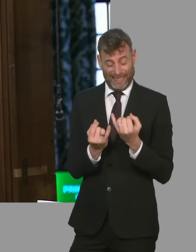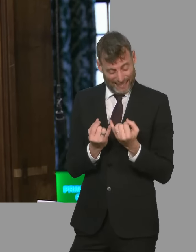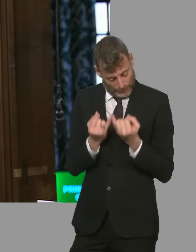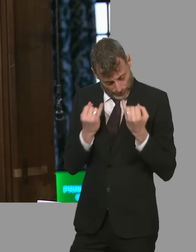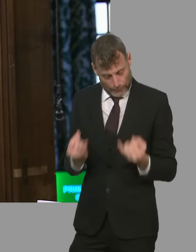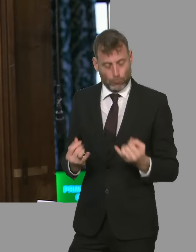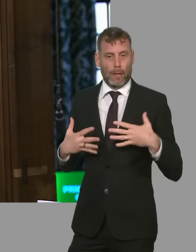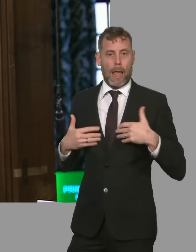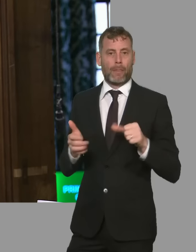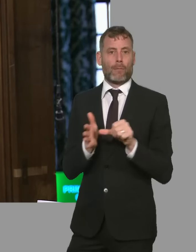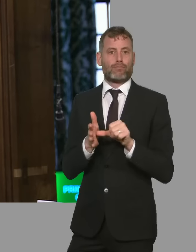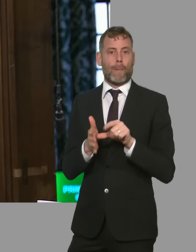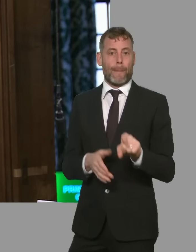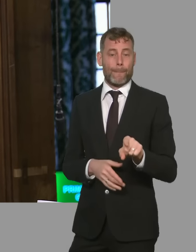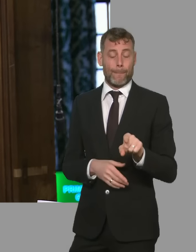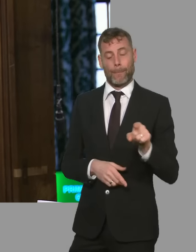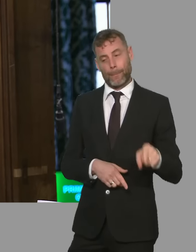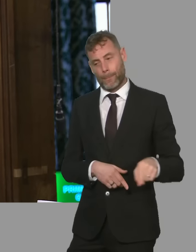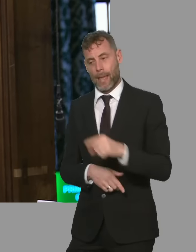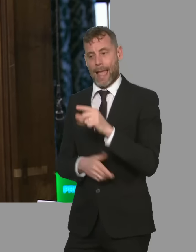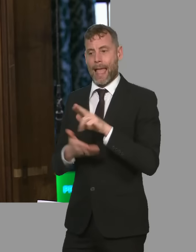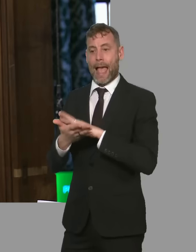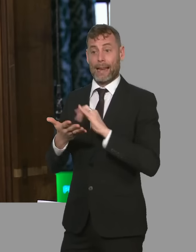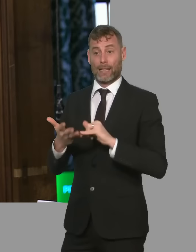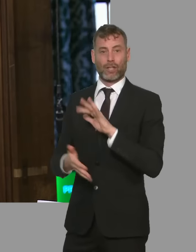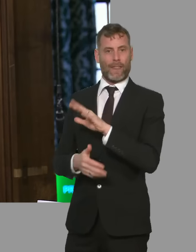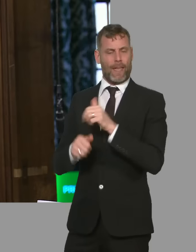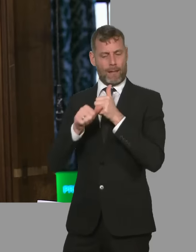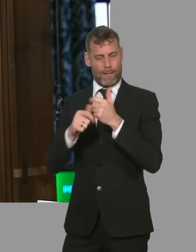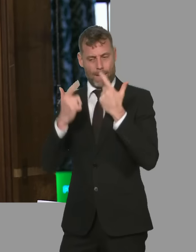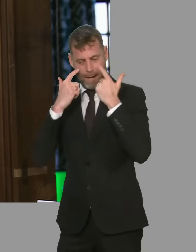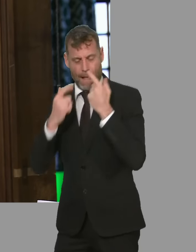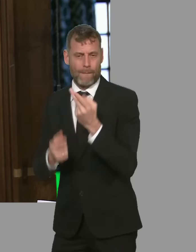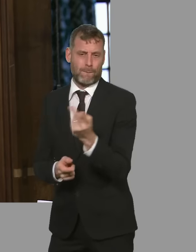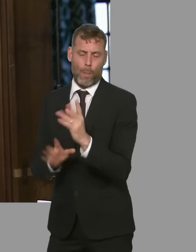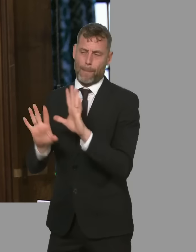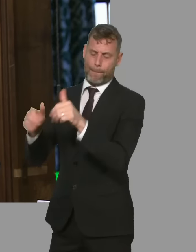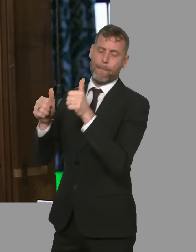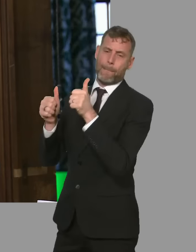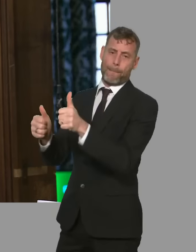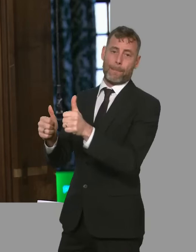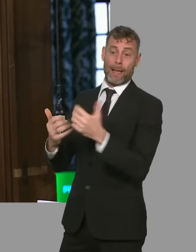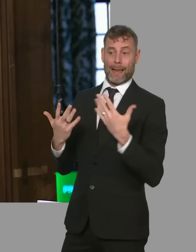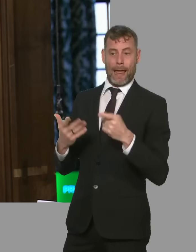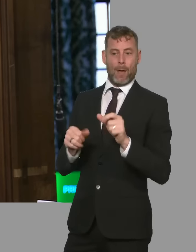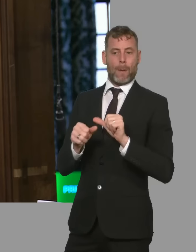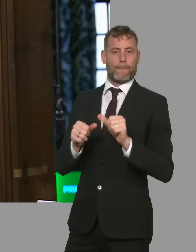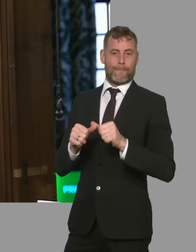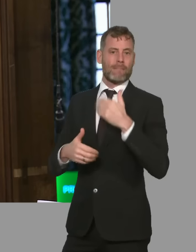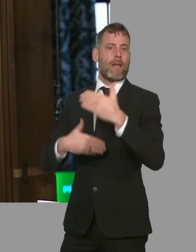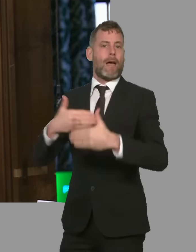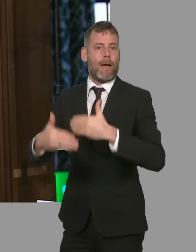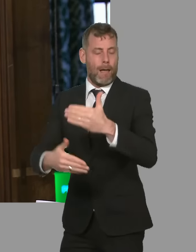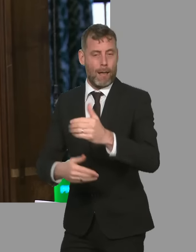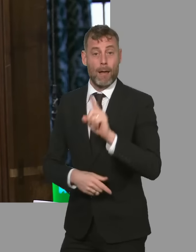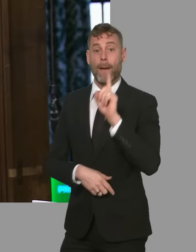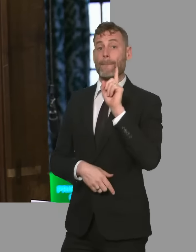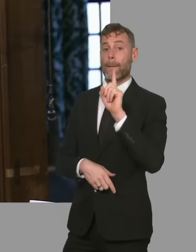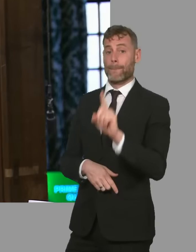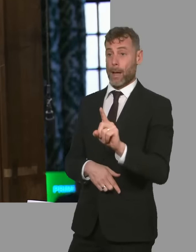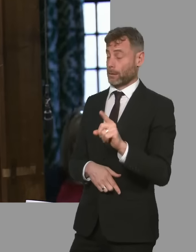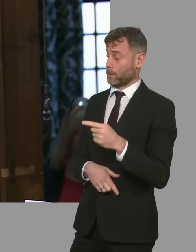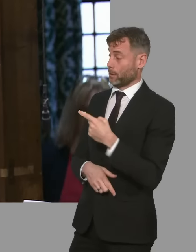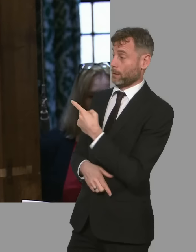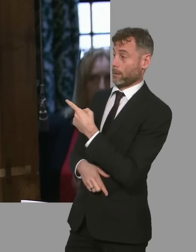and they're both hopefully now on the road to recovery. But the recently departed honourable member had a